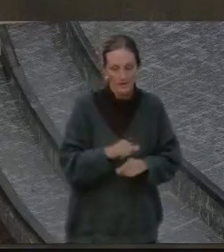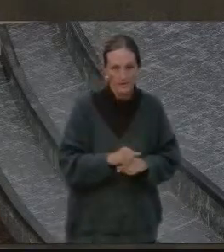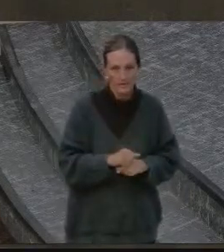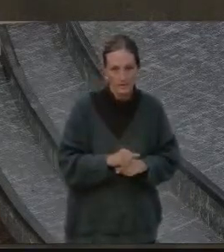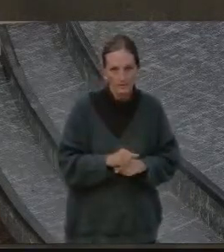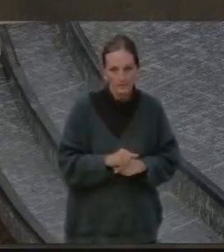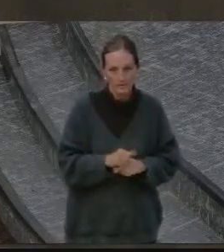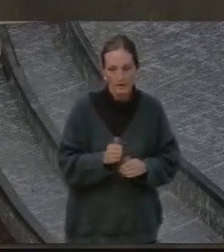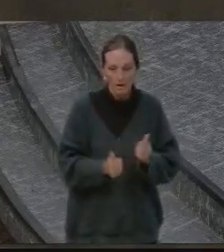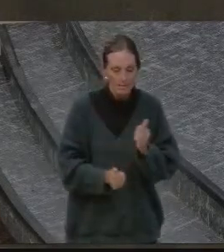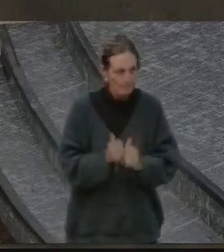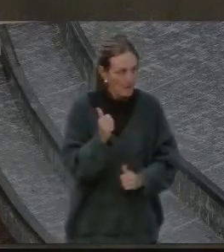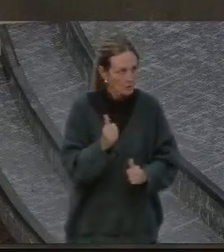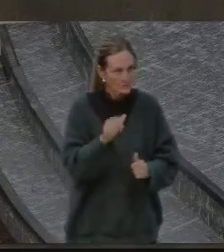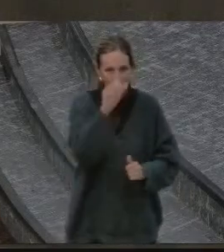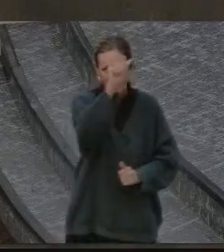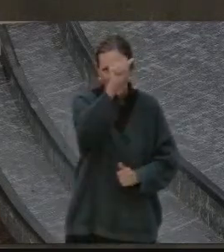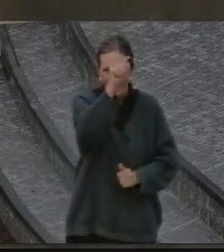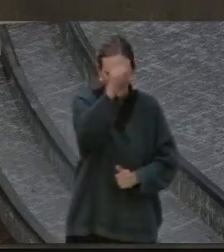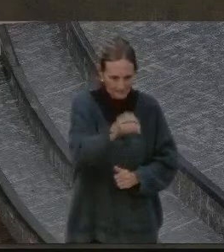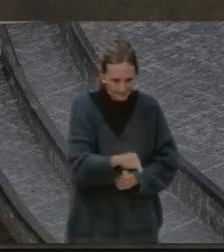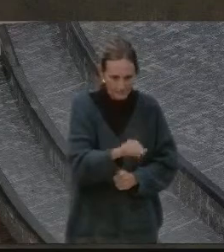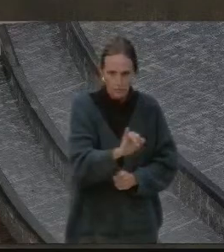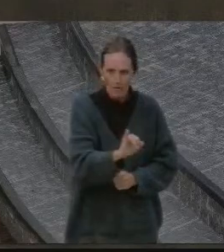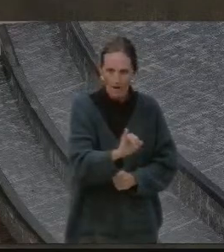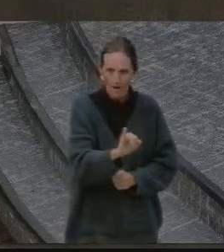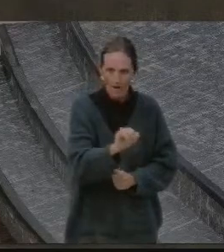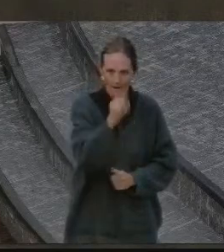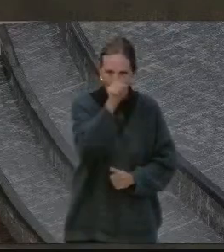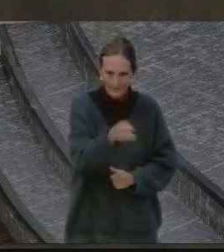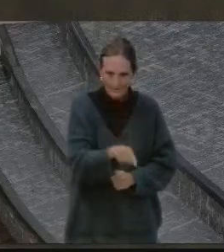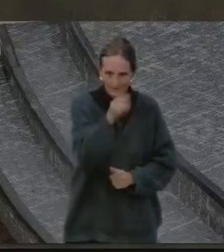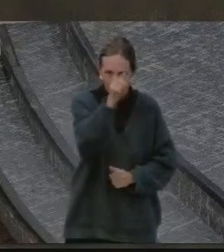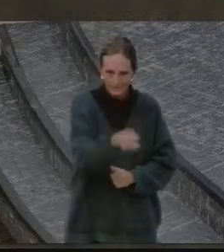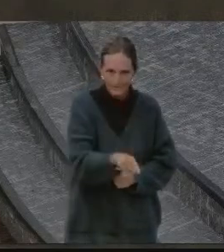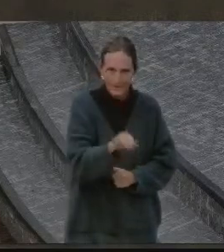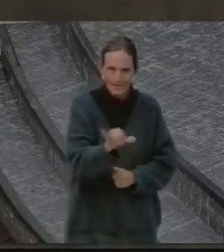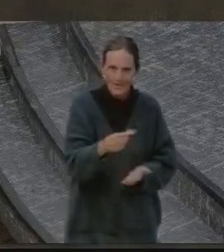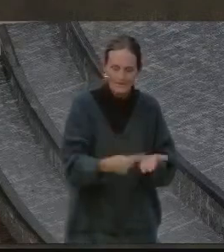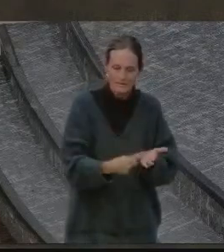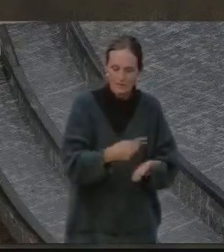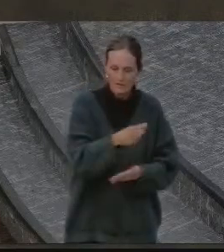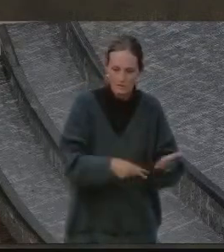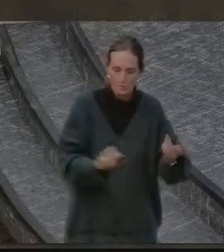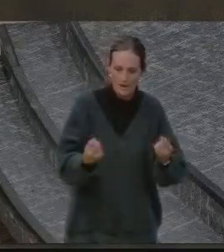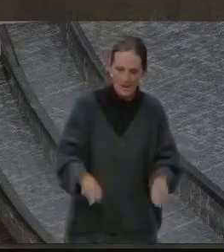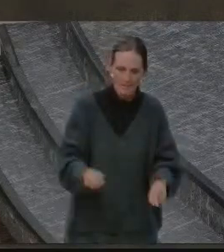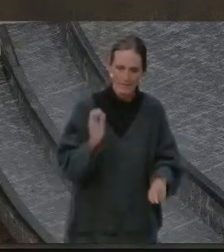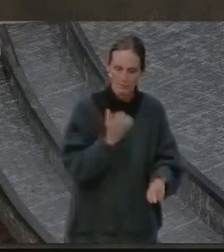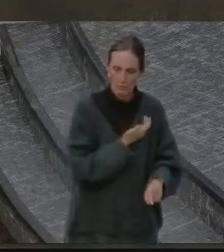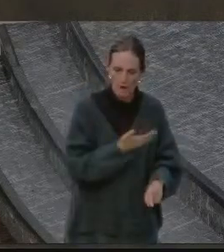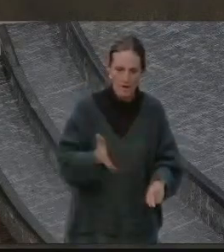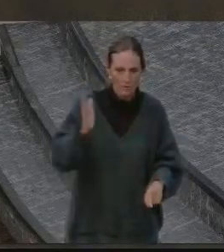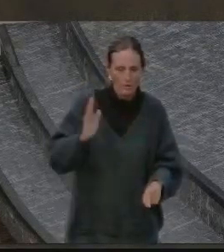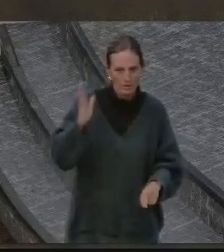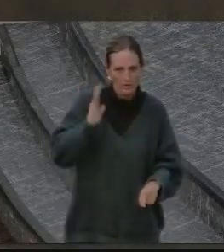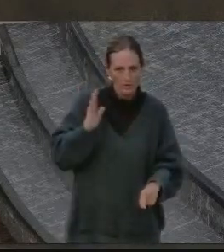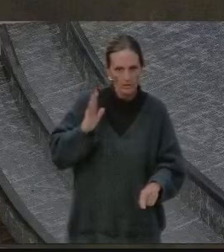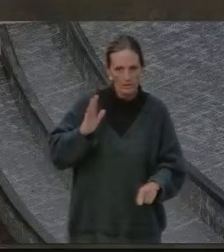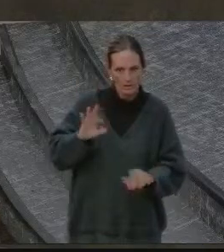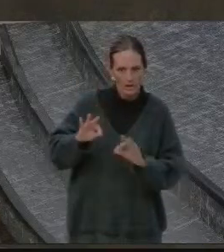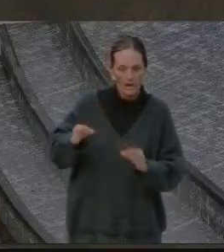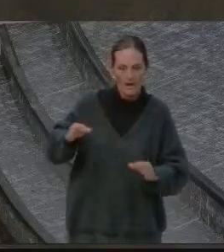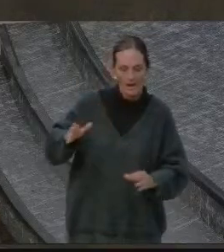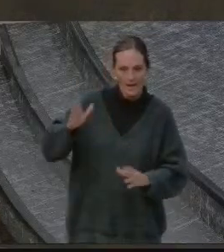majority of A through I really talks about what was done to our ancestors. So this would have